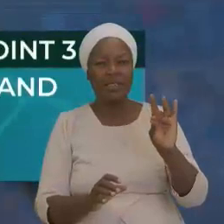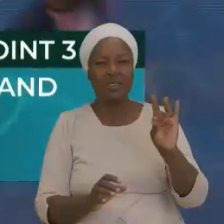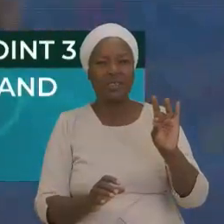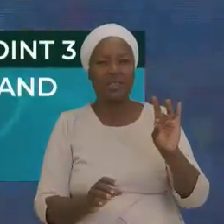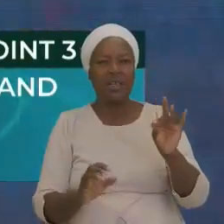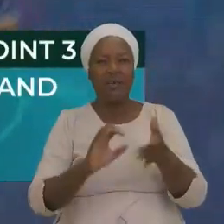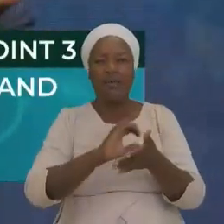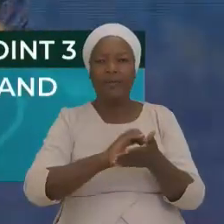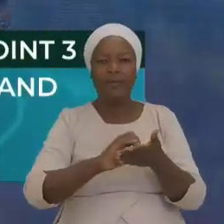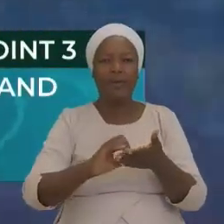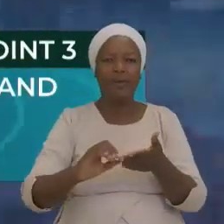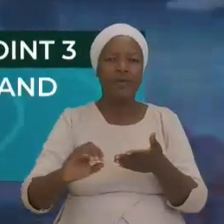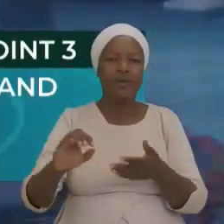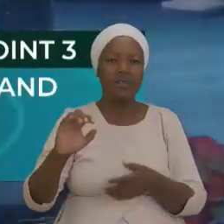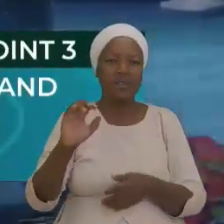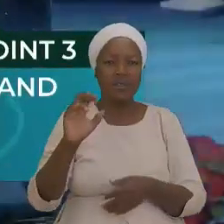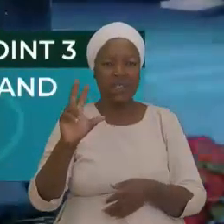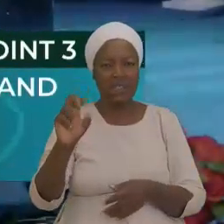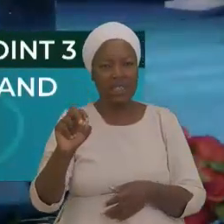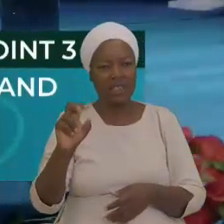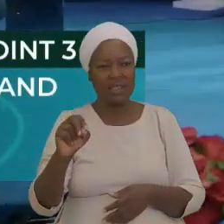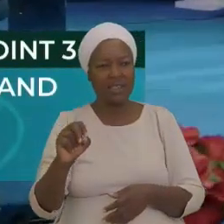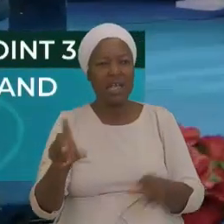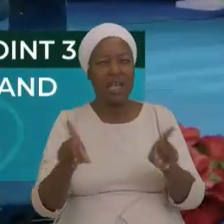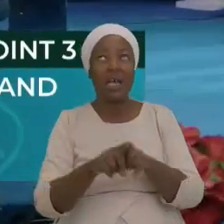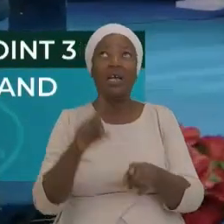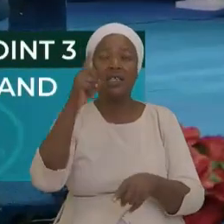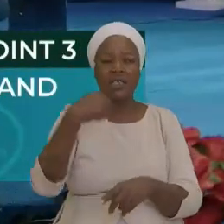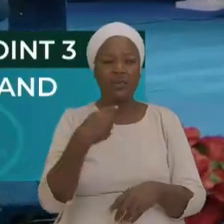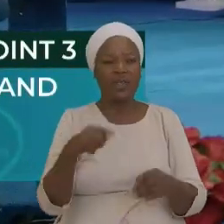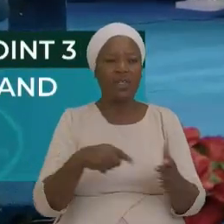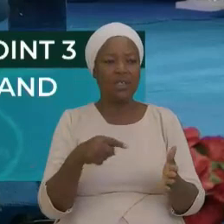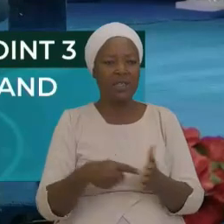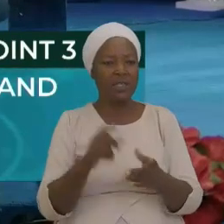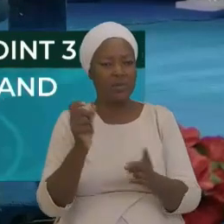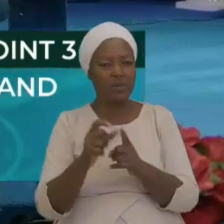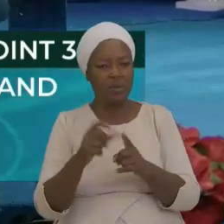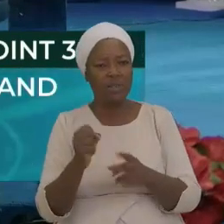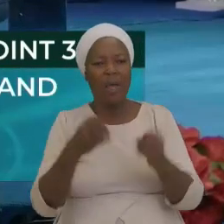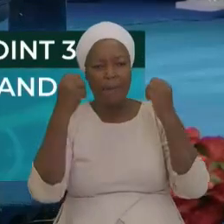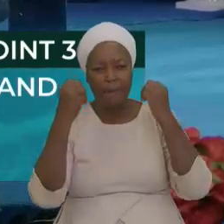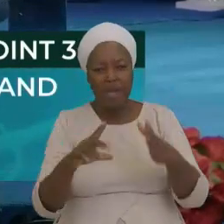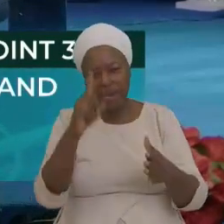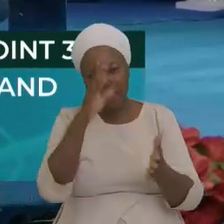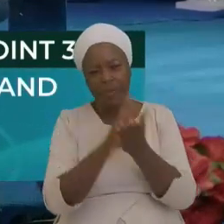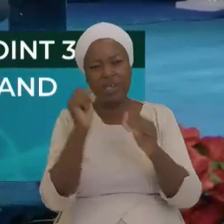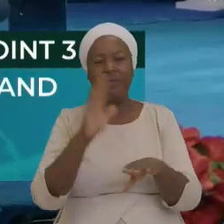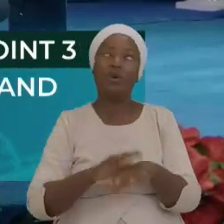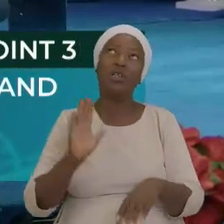8, reading from verse 30, as he spake these words, many believed on him.